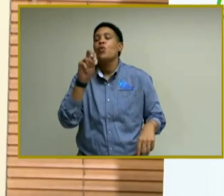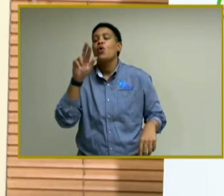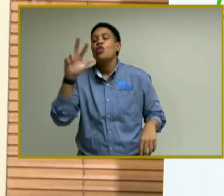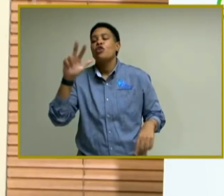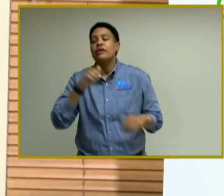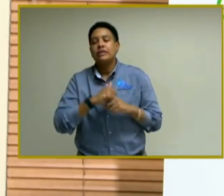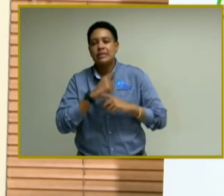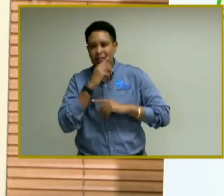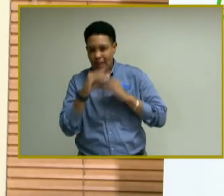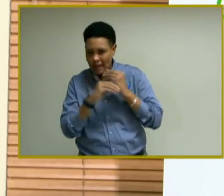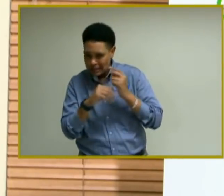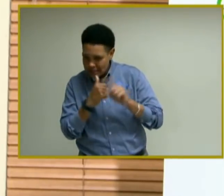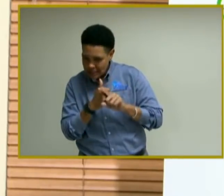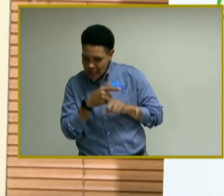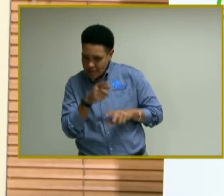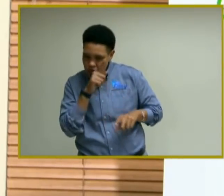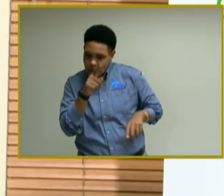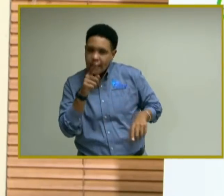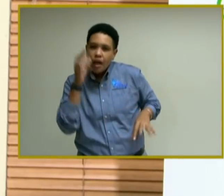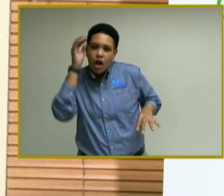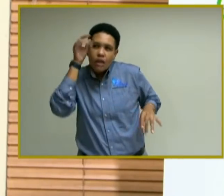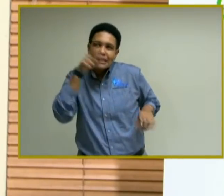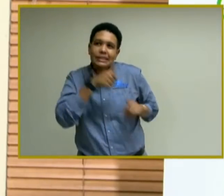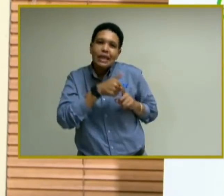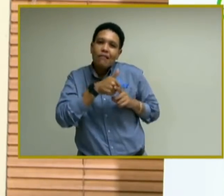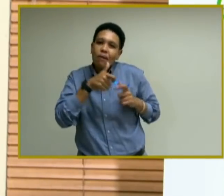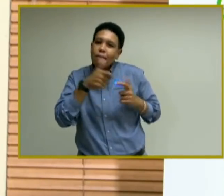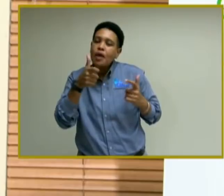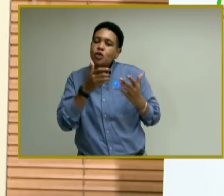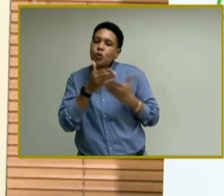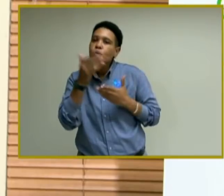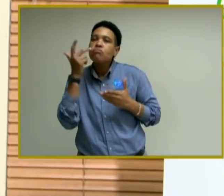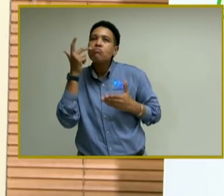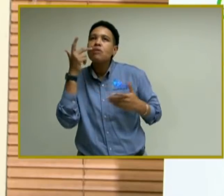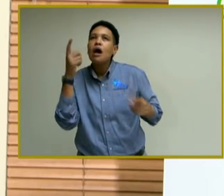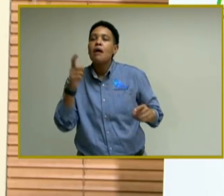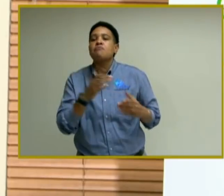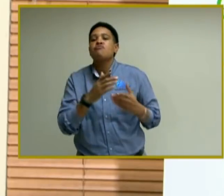that are being considered as major breakthroughs based on